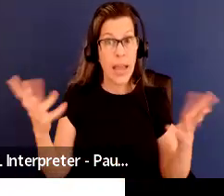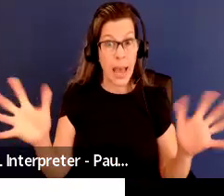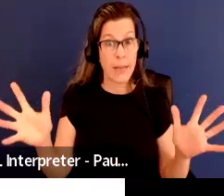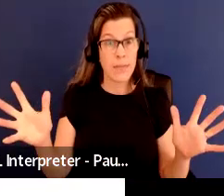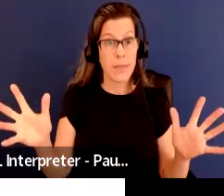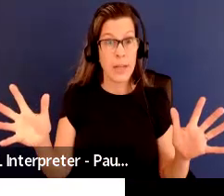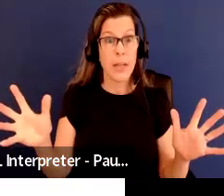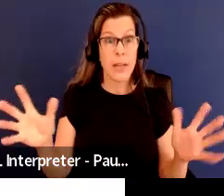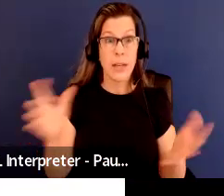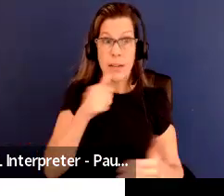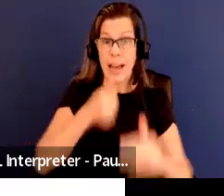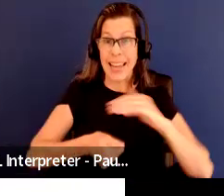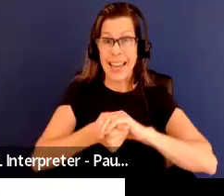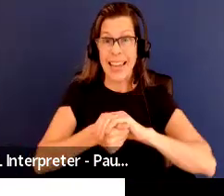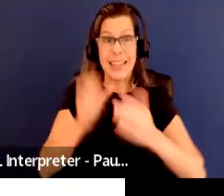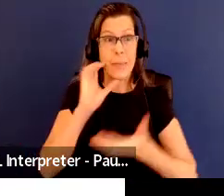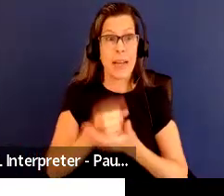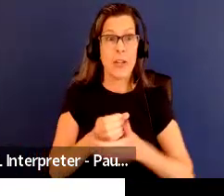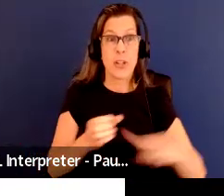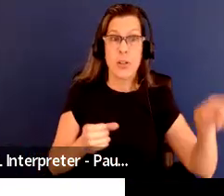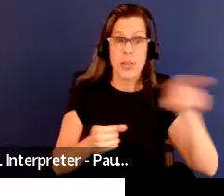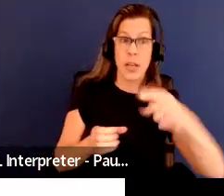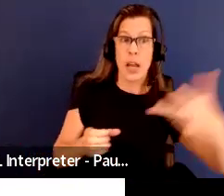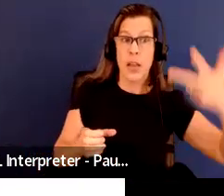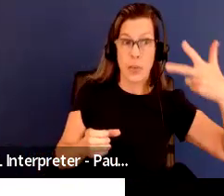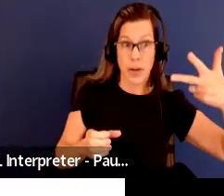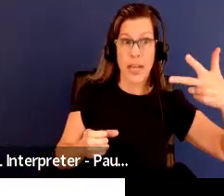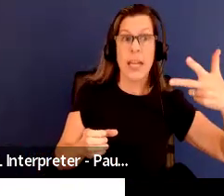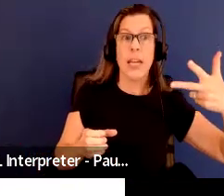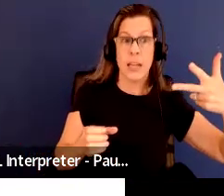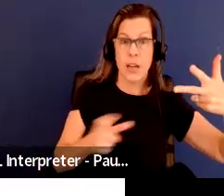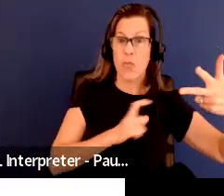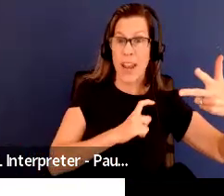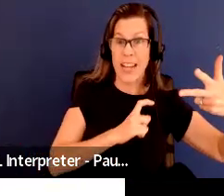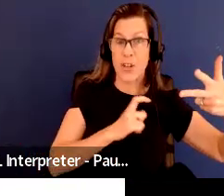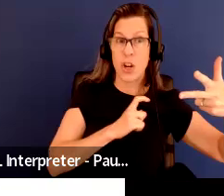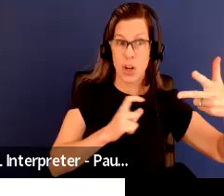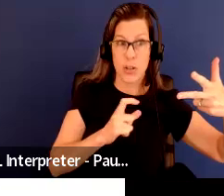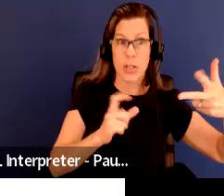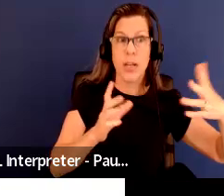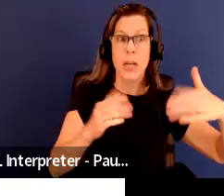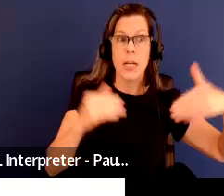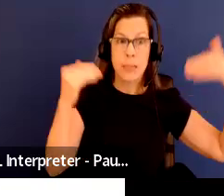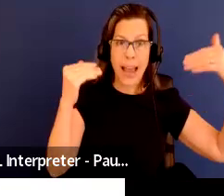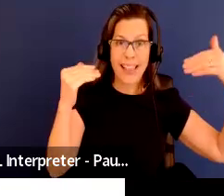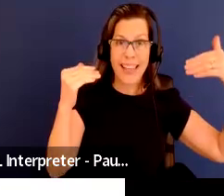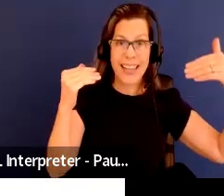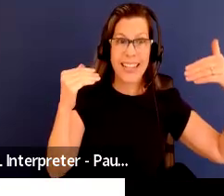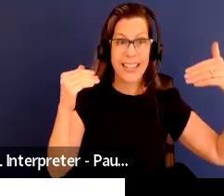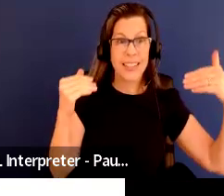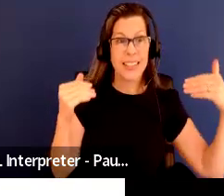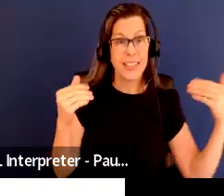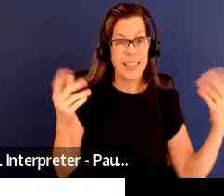I hid the picture. These are 3 Texas Rangers smiling and posing with their lariats and the bodies of 3 Mexican men. Mexican-American